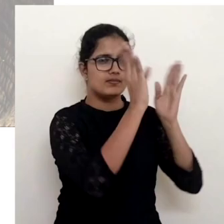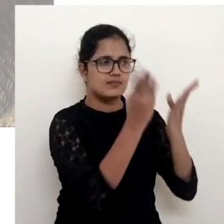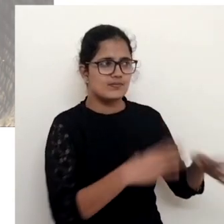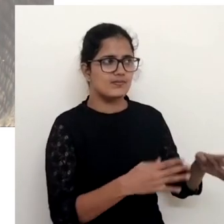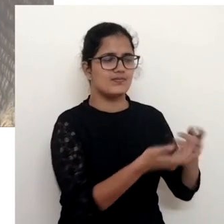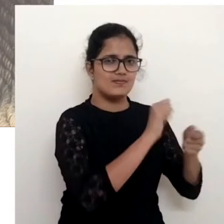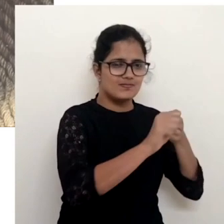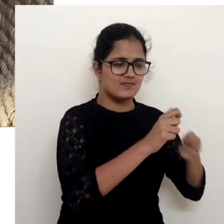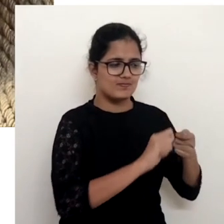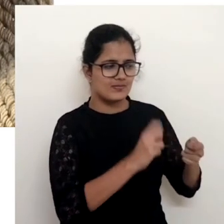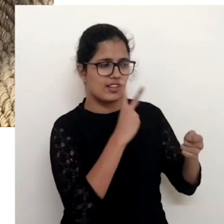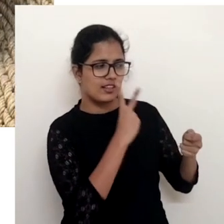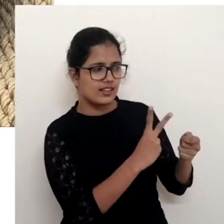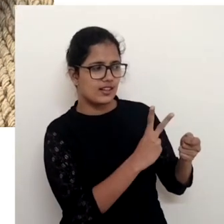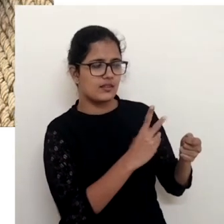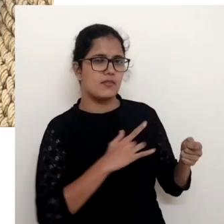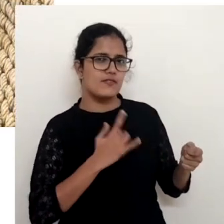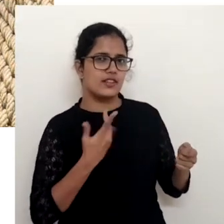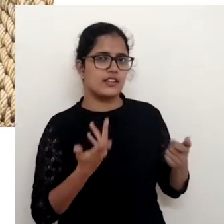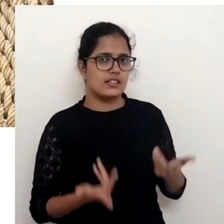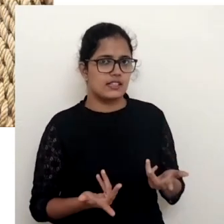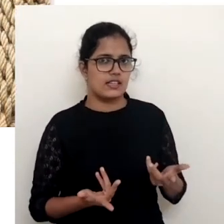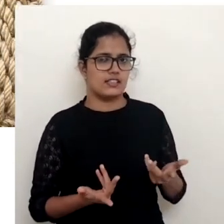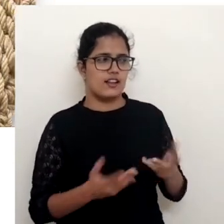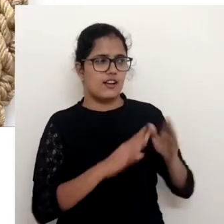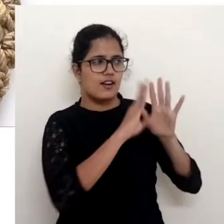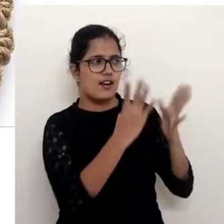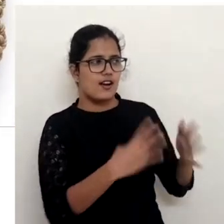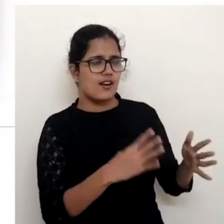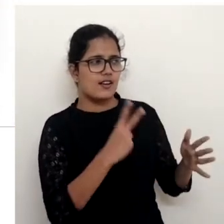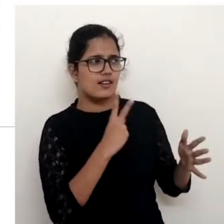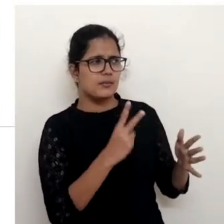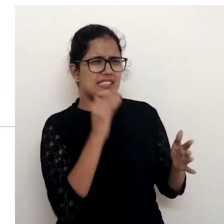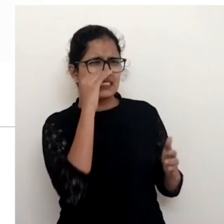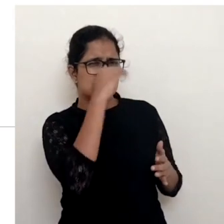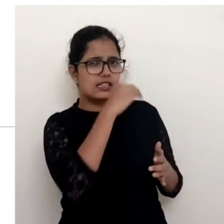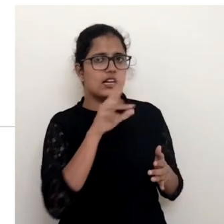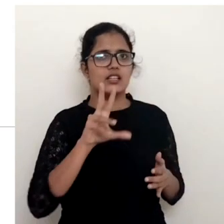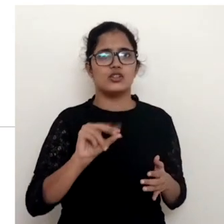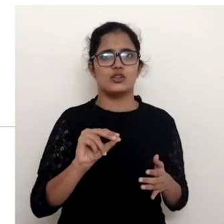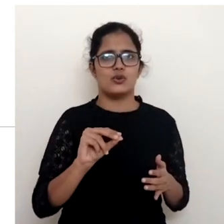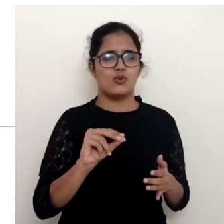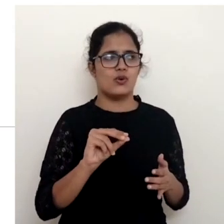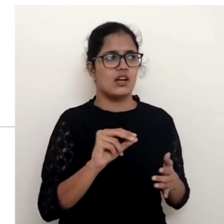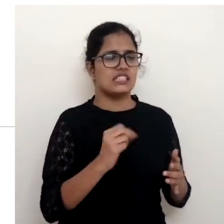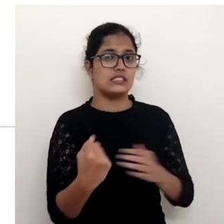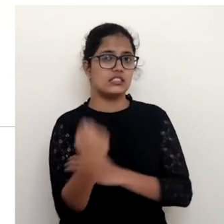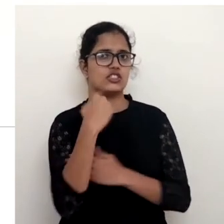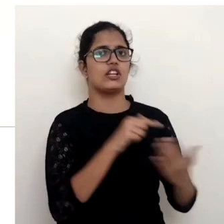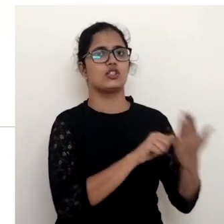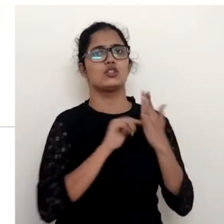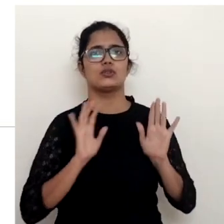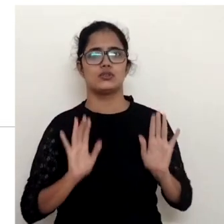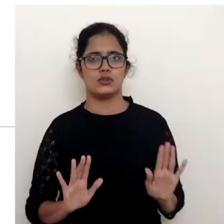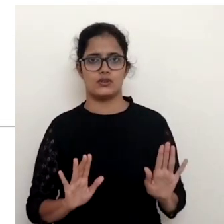I think what compelled me was just how unabashed it is and its